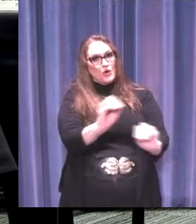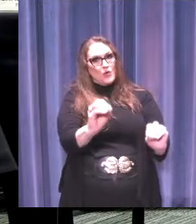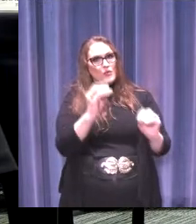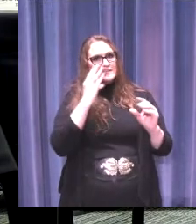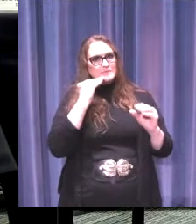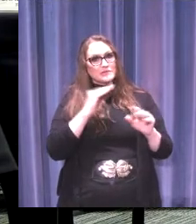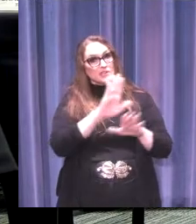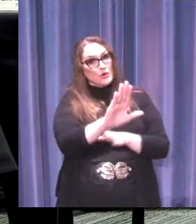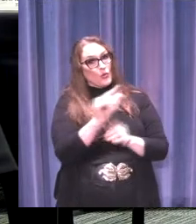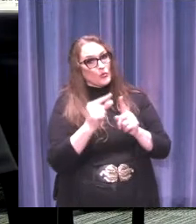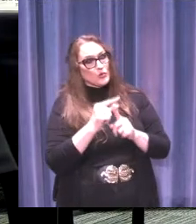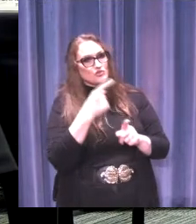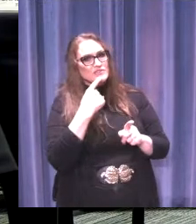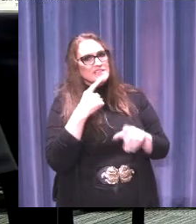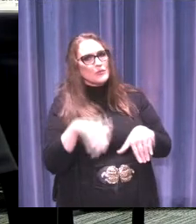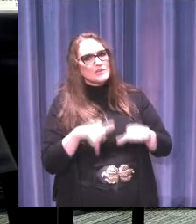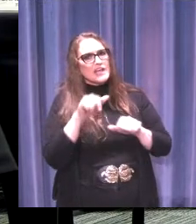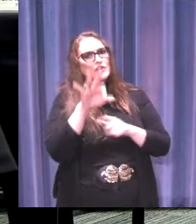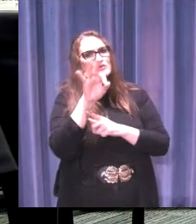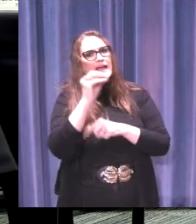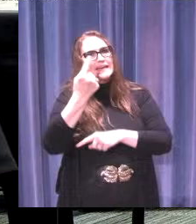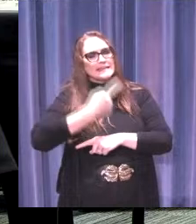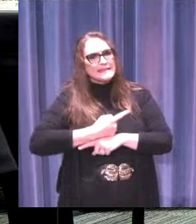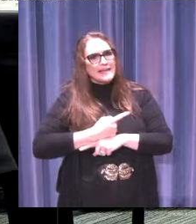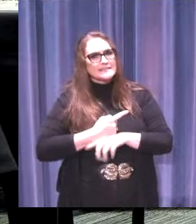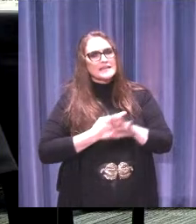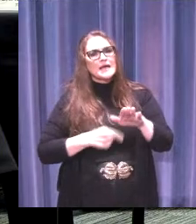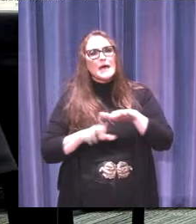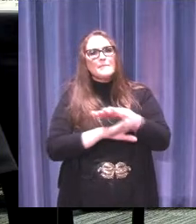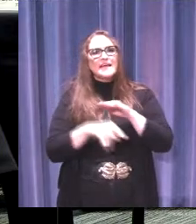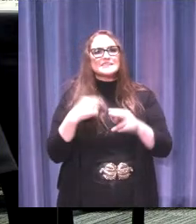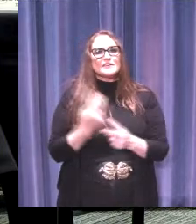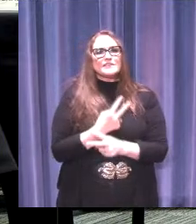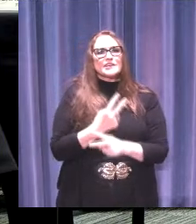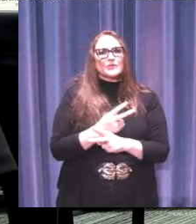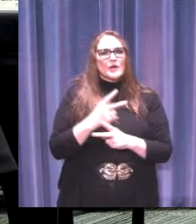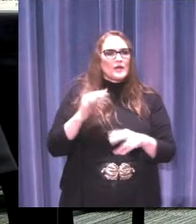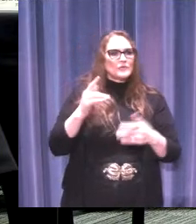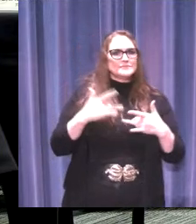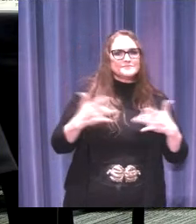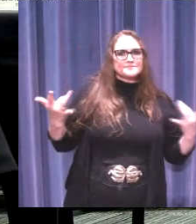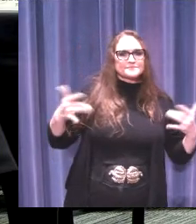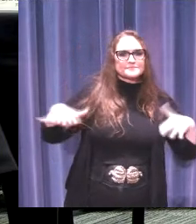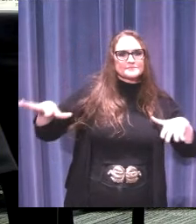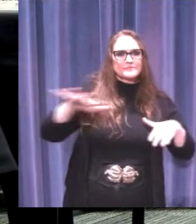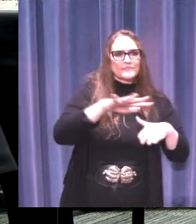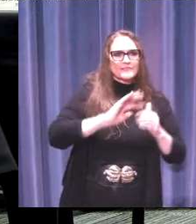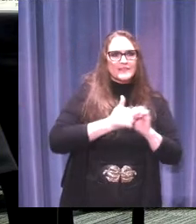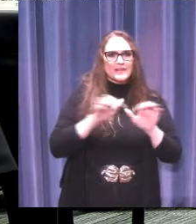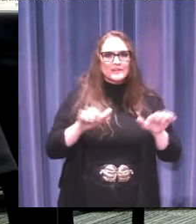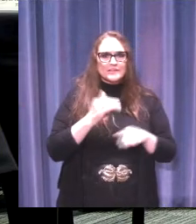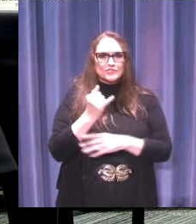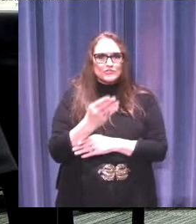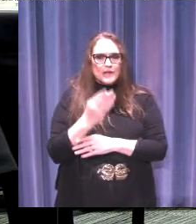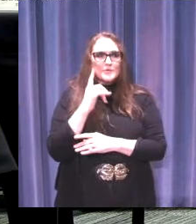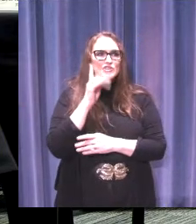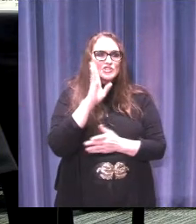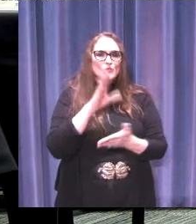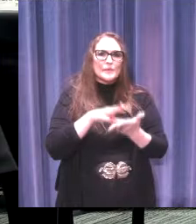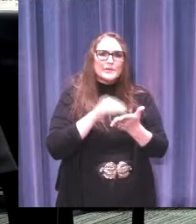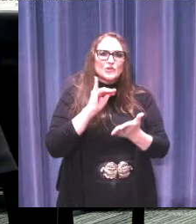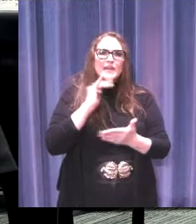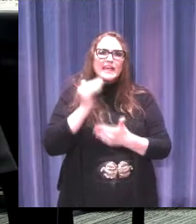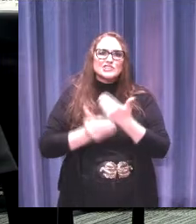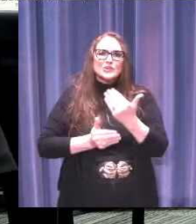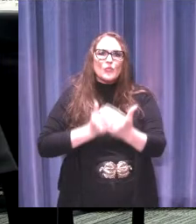in her own words, she said it would take her 90 days basically to figure out the lay of the land. She would be learning as she